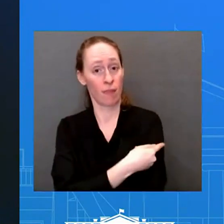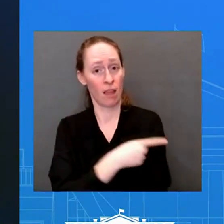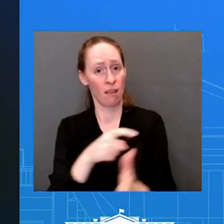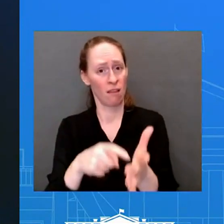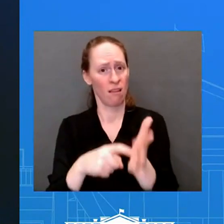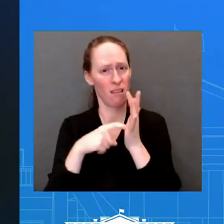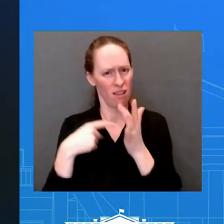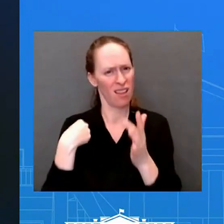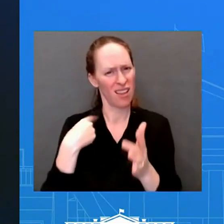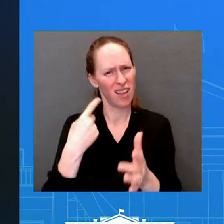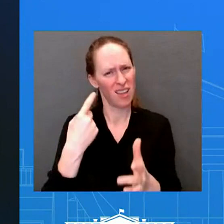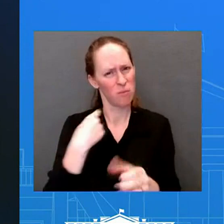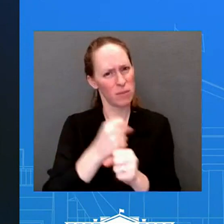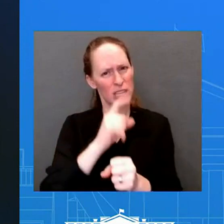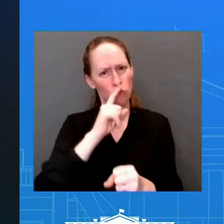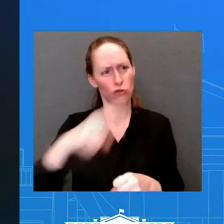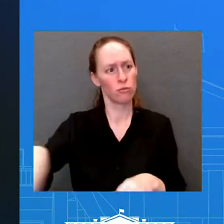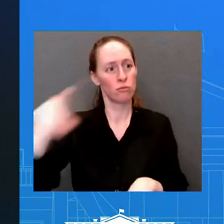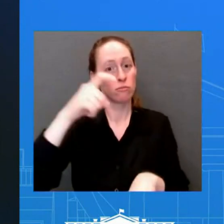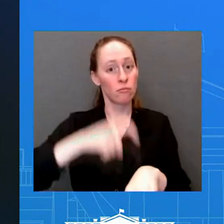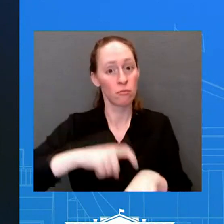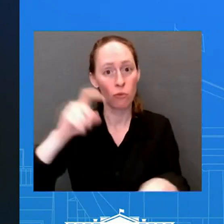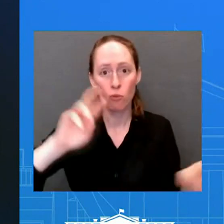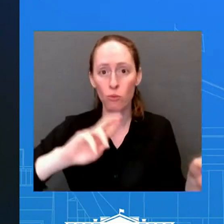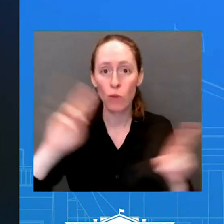priority for President Biden. The